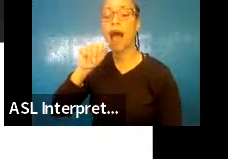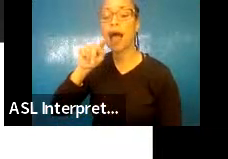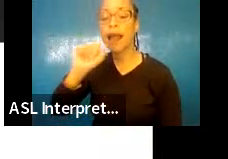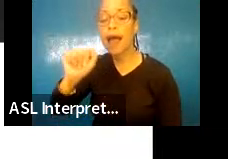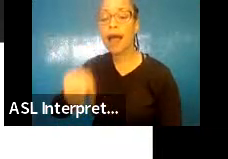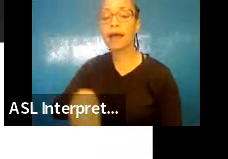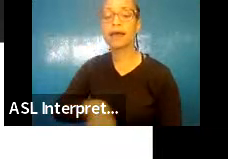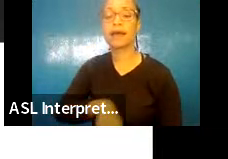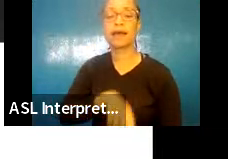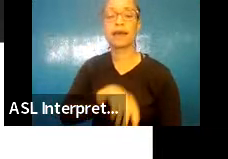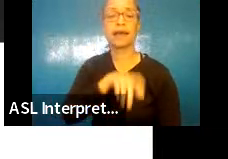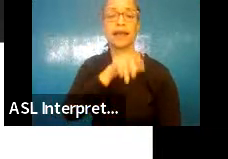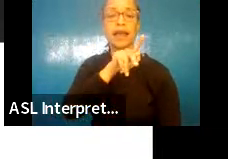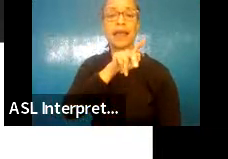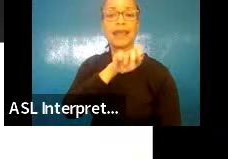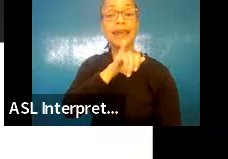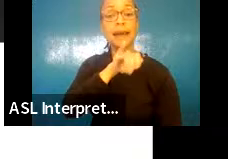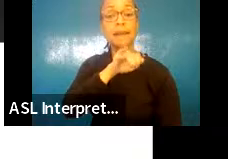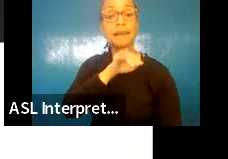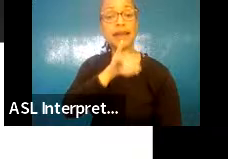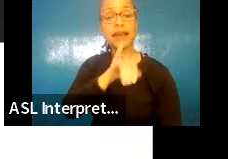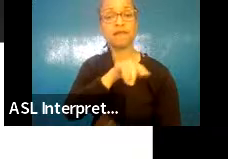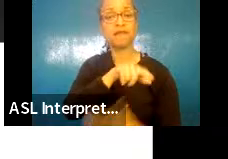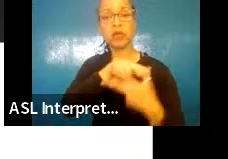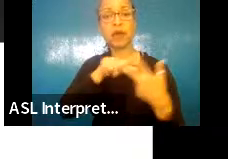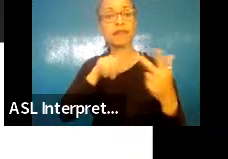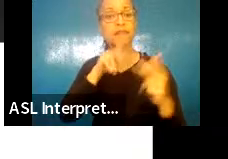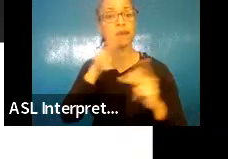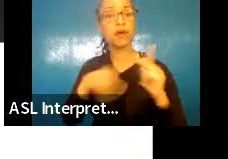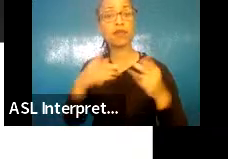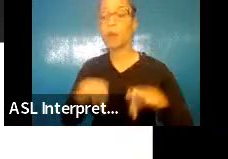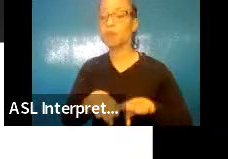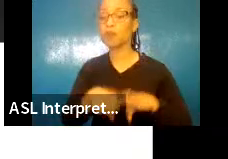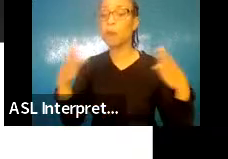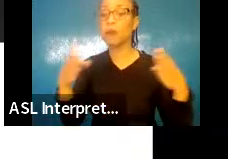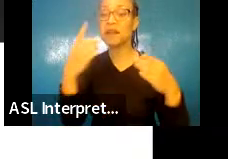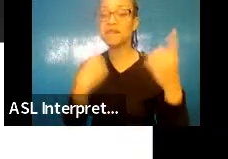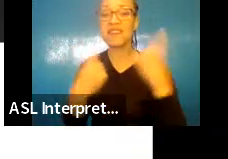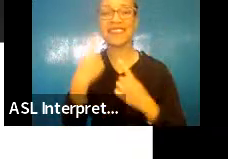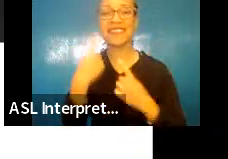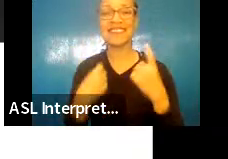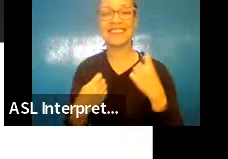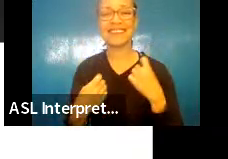open up the space now for any questions.